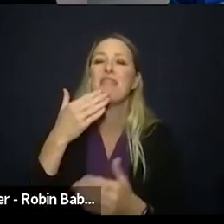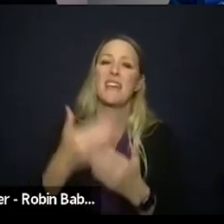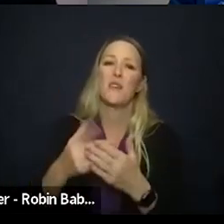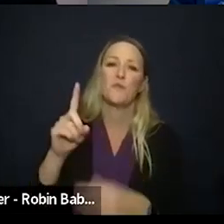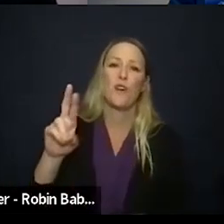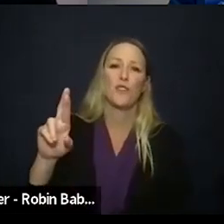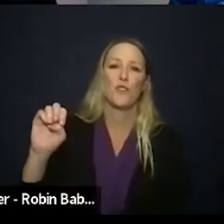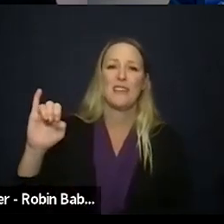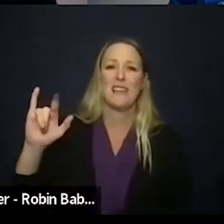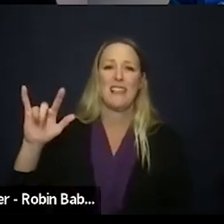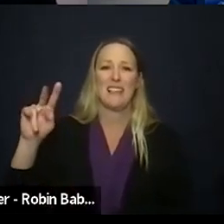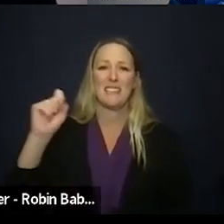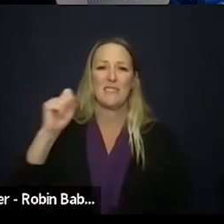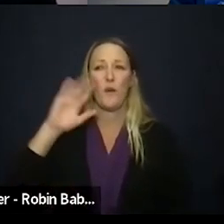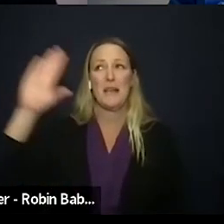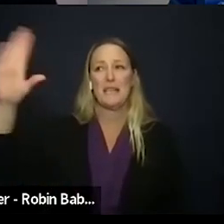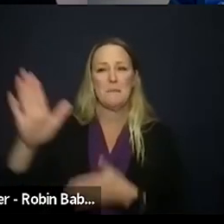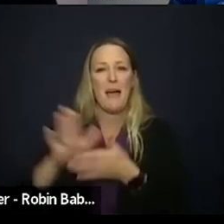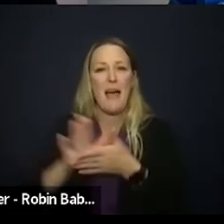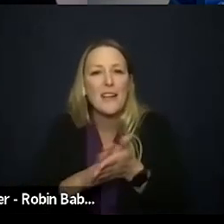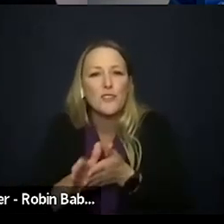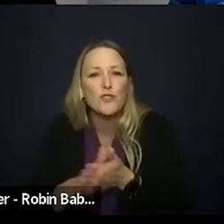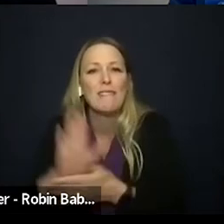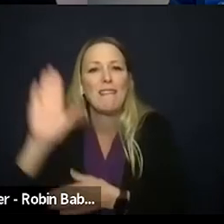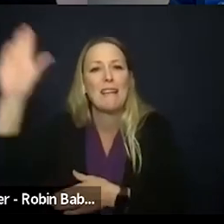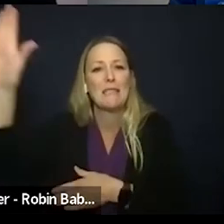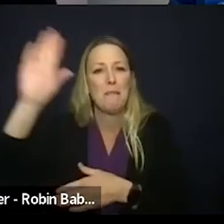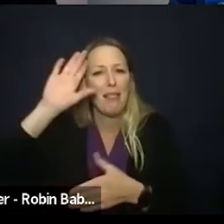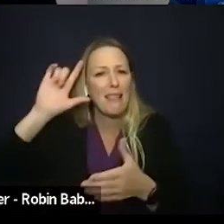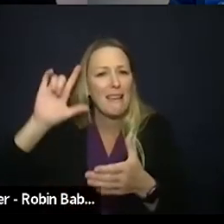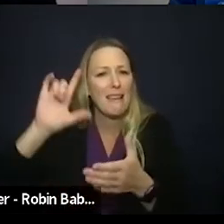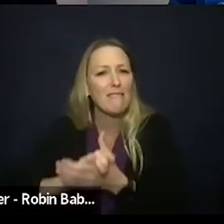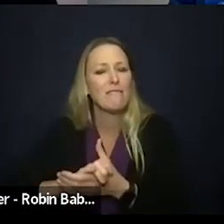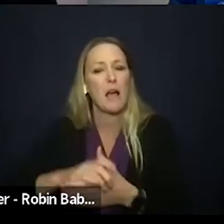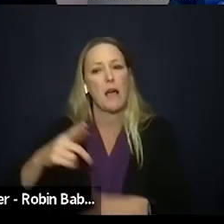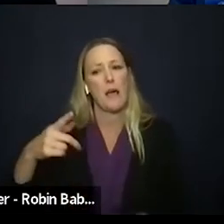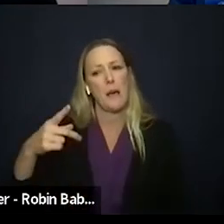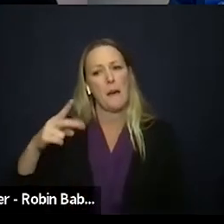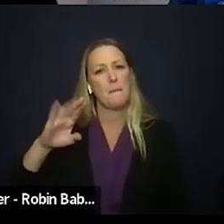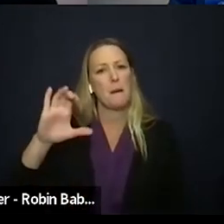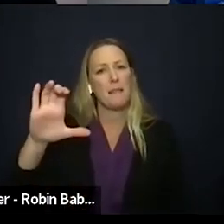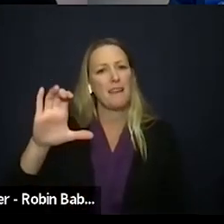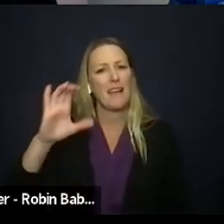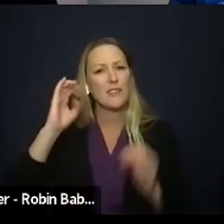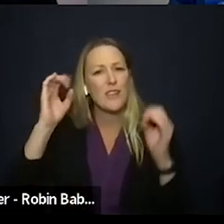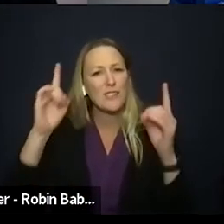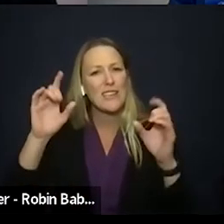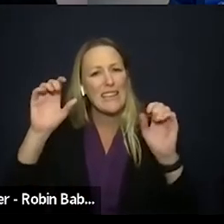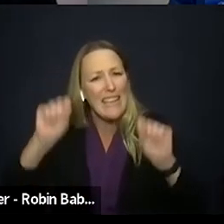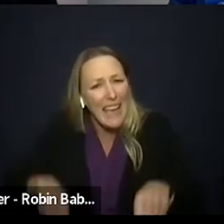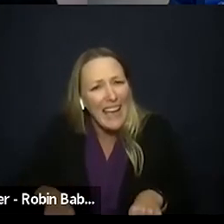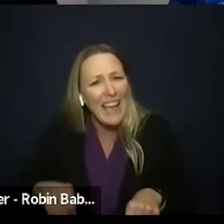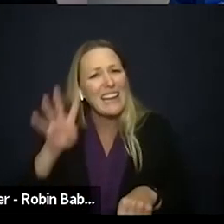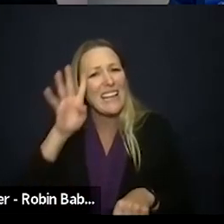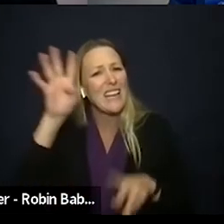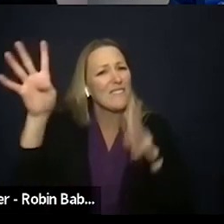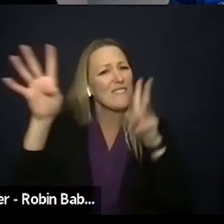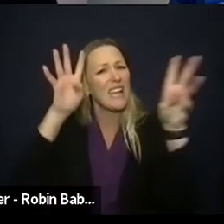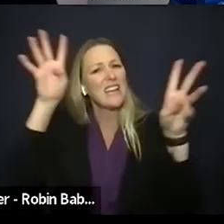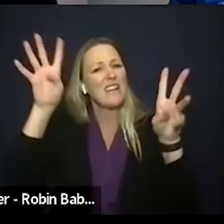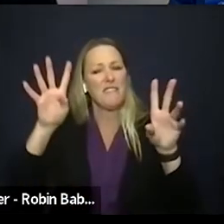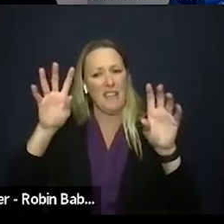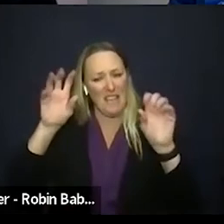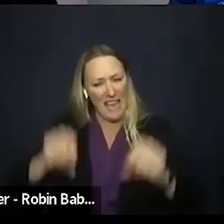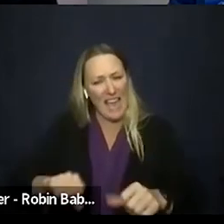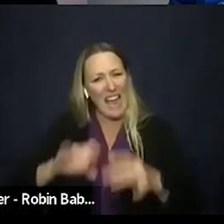his passion for his belief that public education could be innovative public education could be